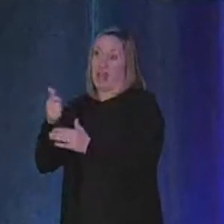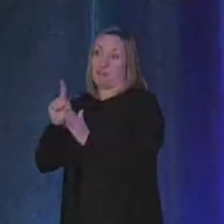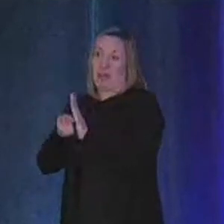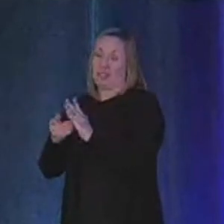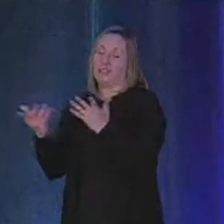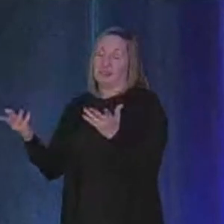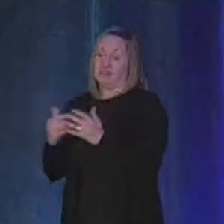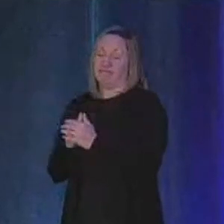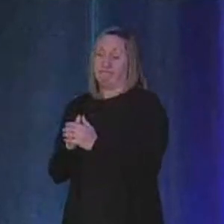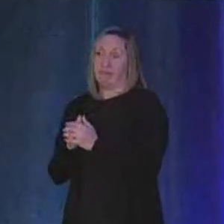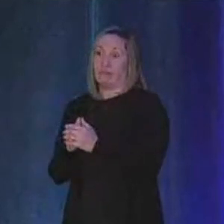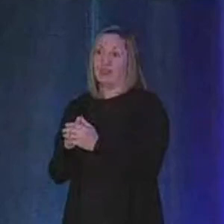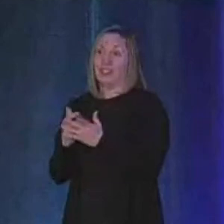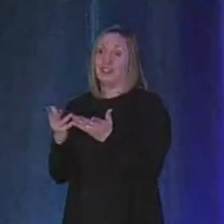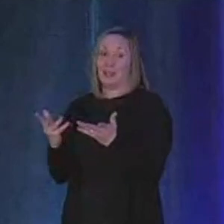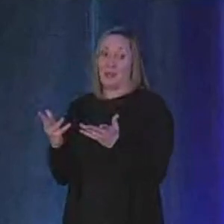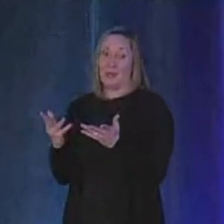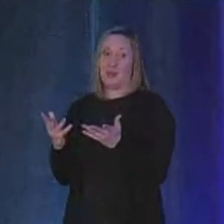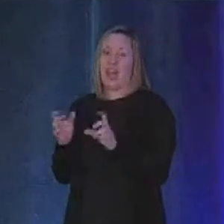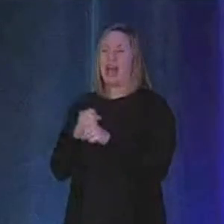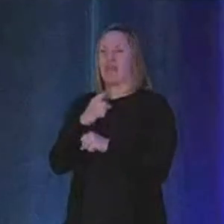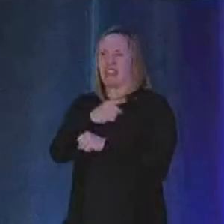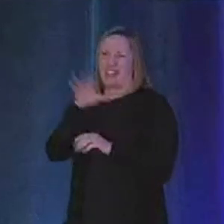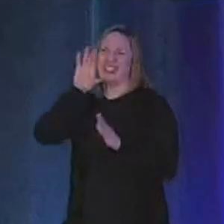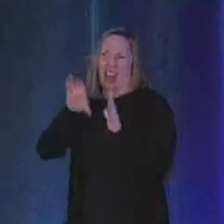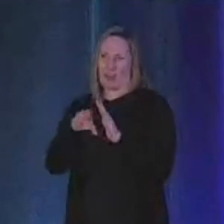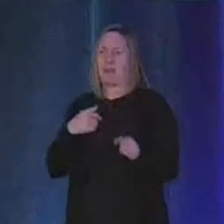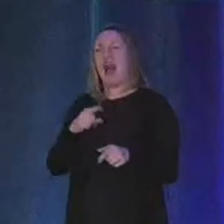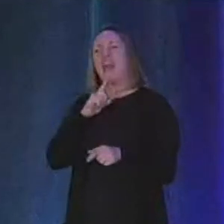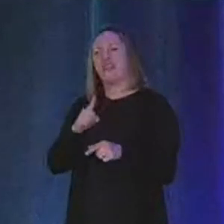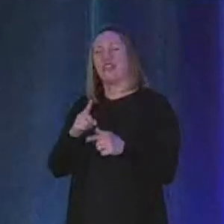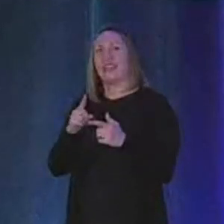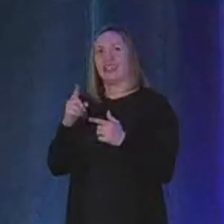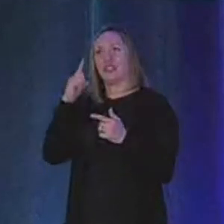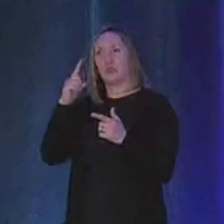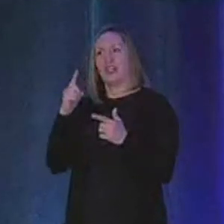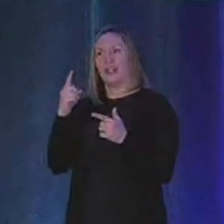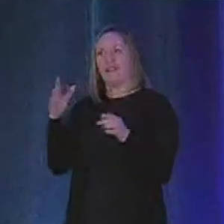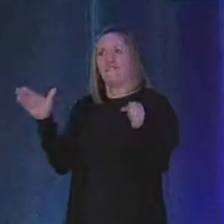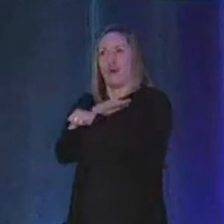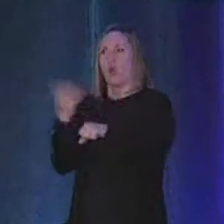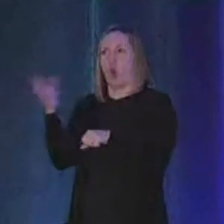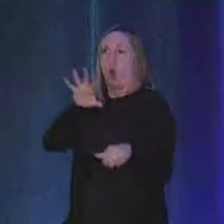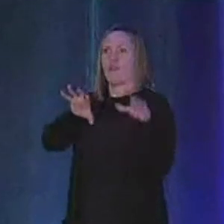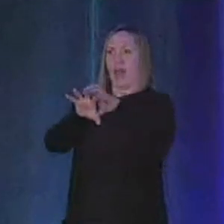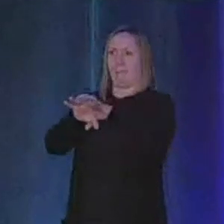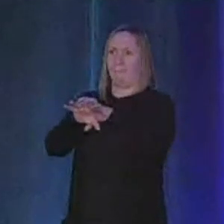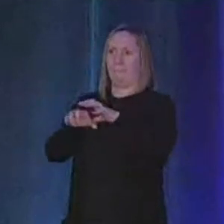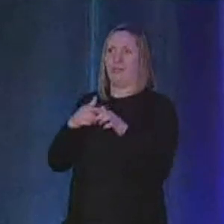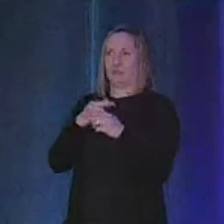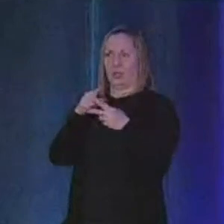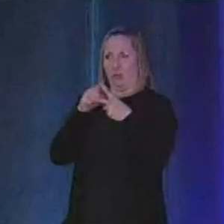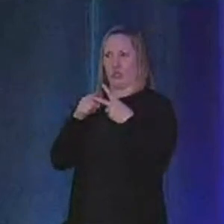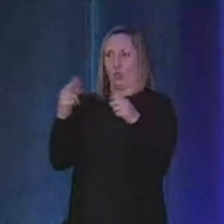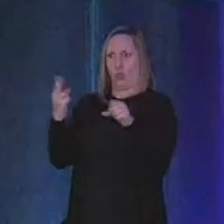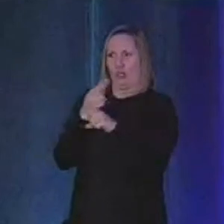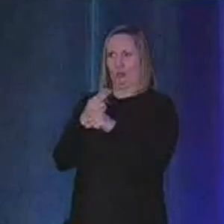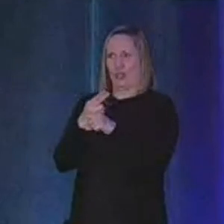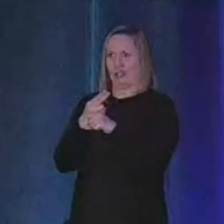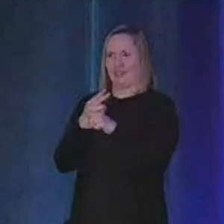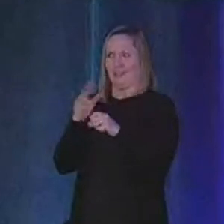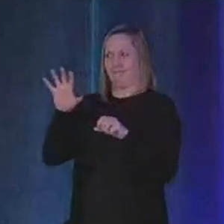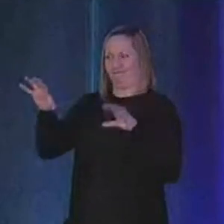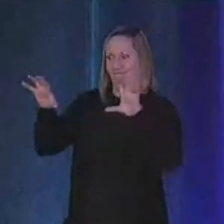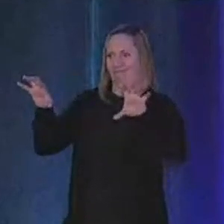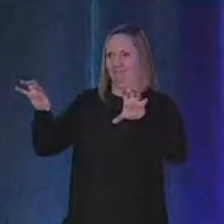So I made this diagram. I believe there's a really complete overlap between these two user personas. And I think if